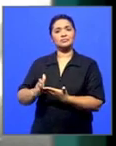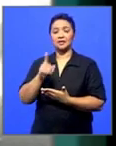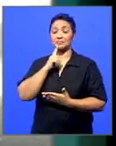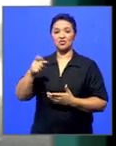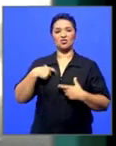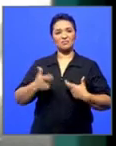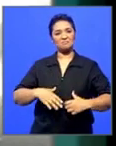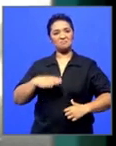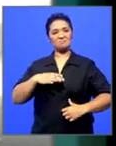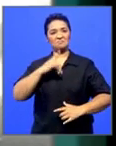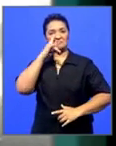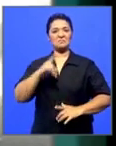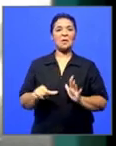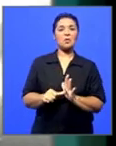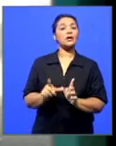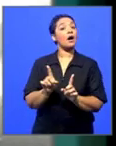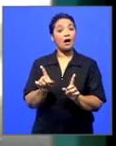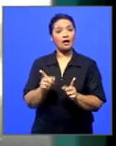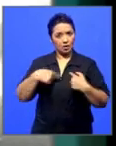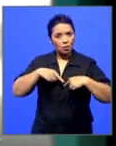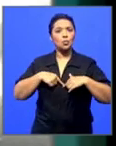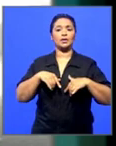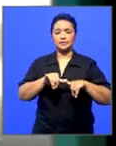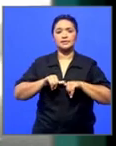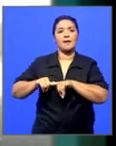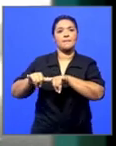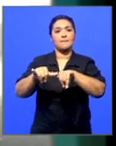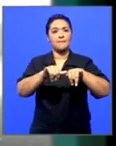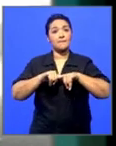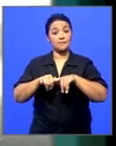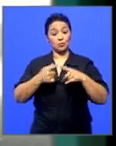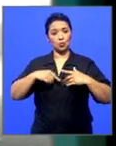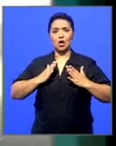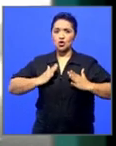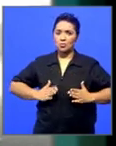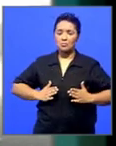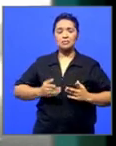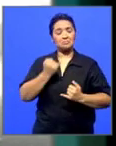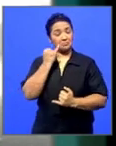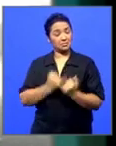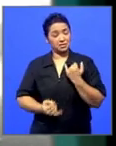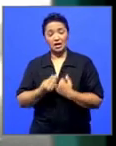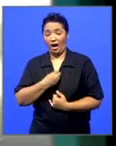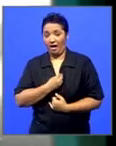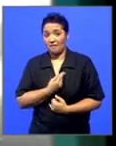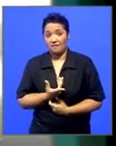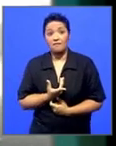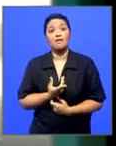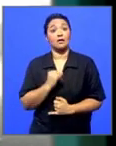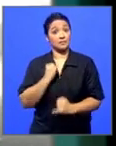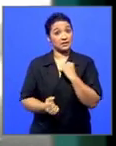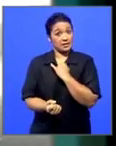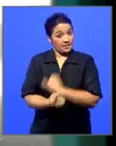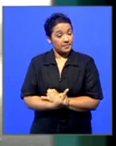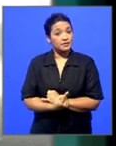than life. We are just the same as you. We are human beings, we make mistakes, and if we make